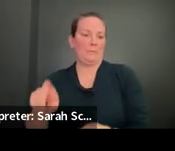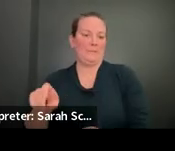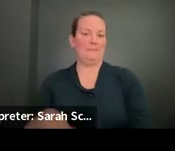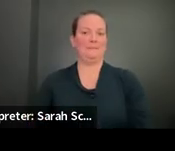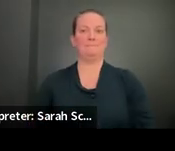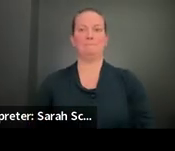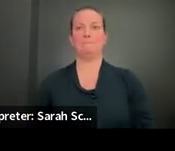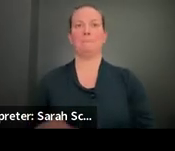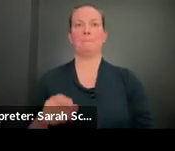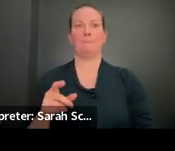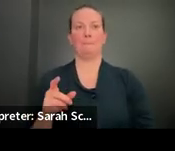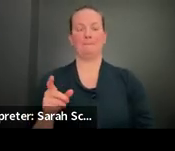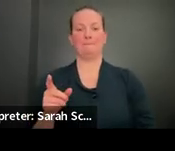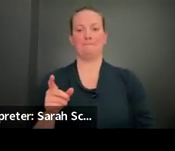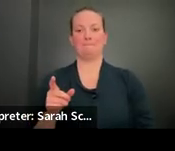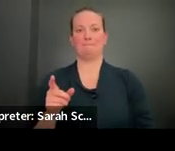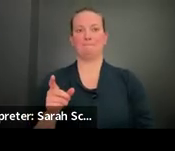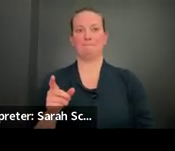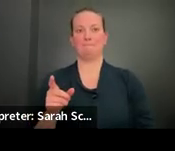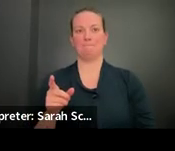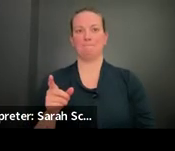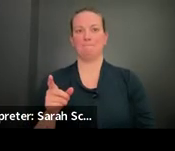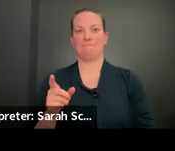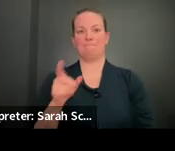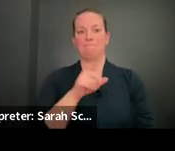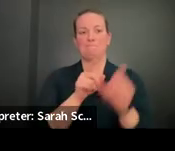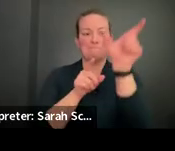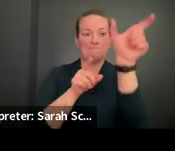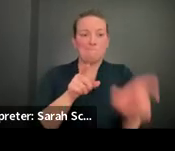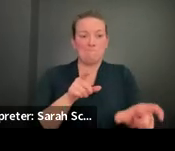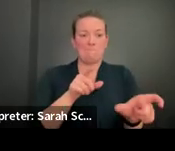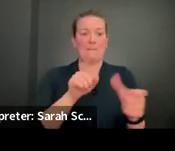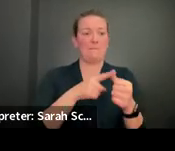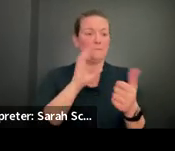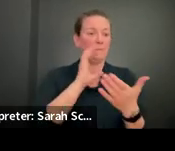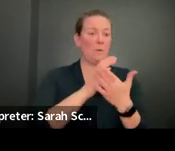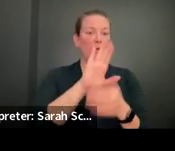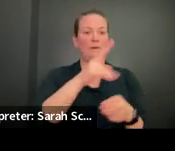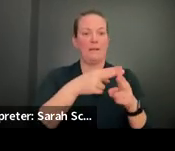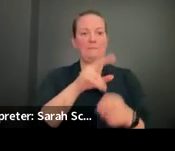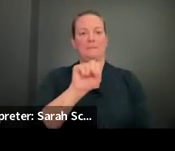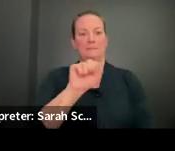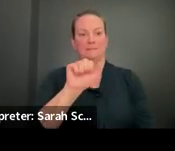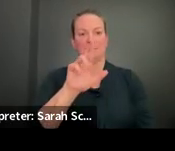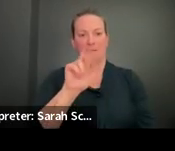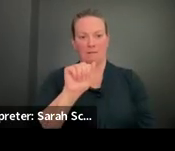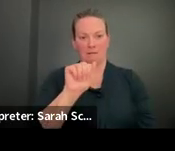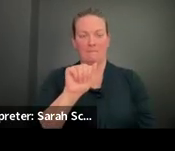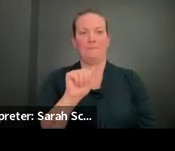The young woman that you see in the longer photograph, her name is Sara,